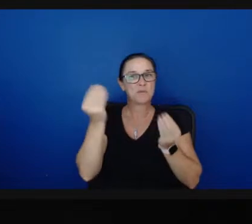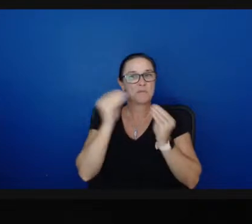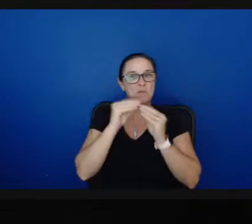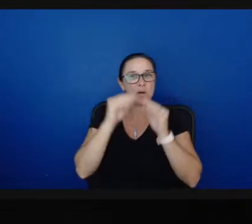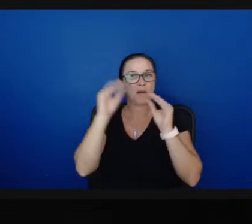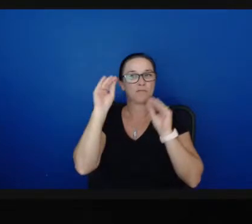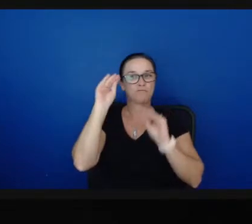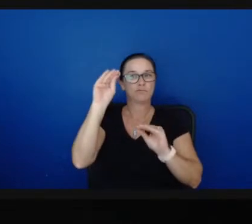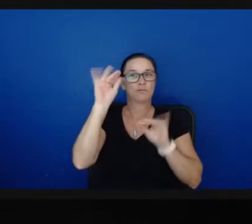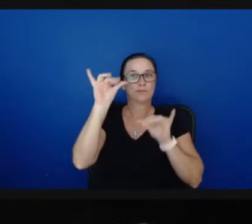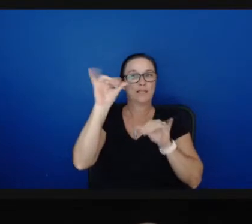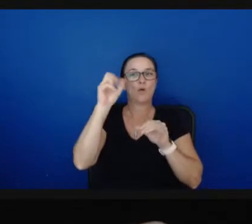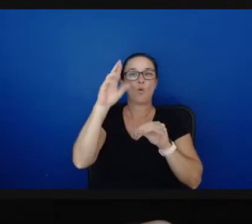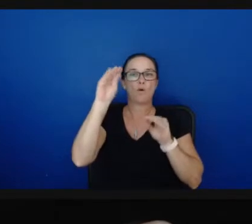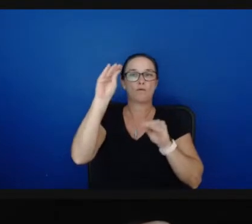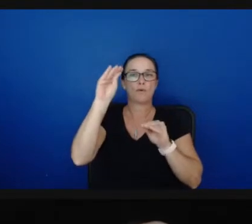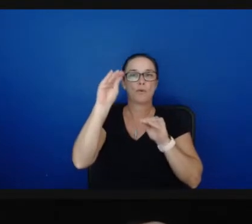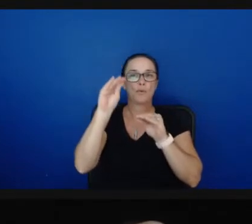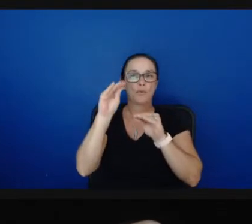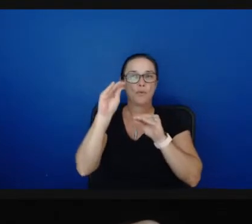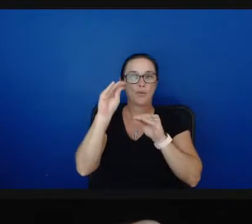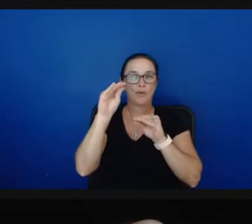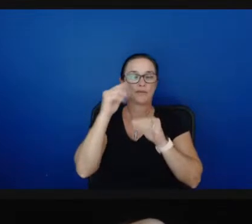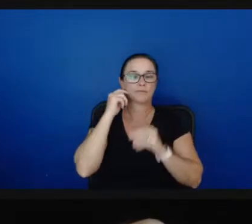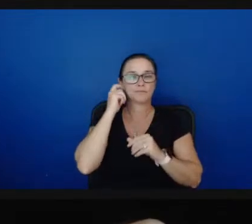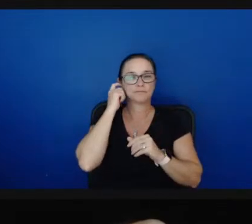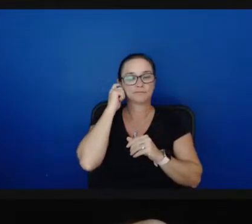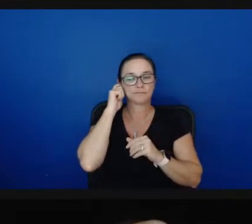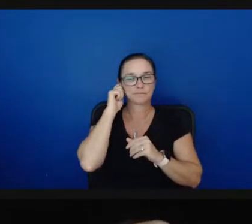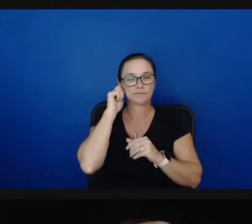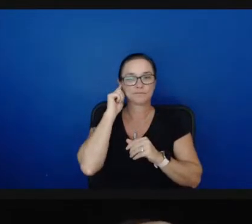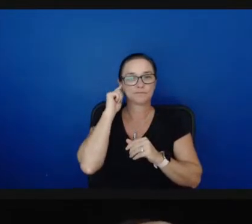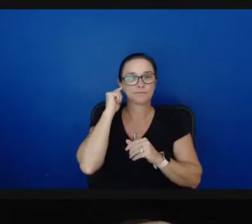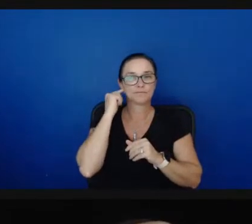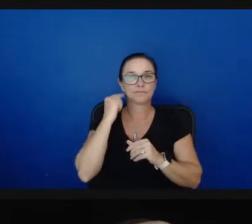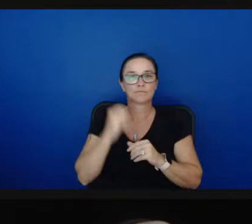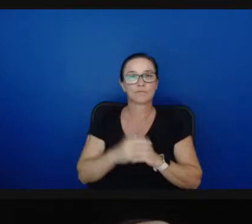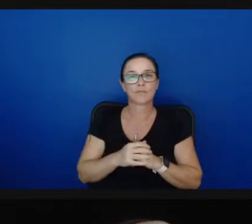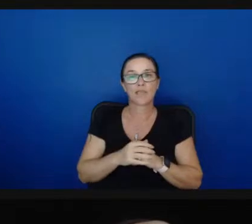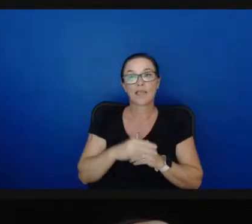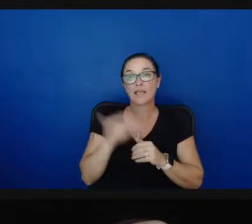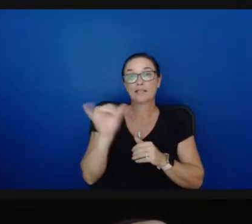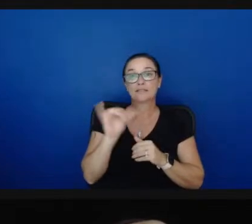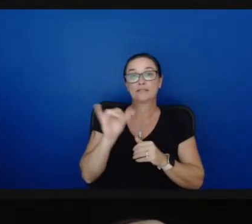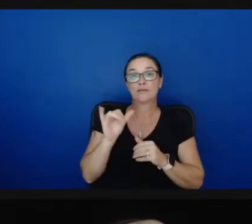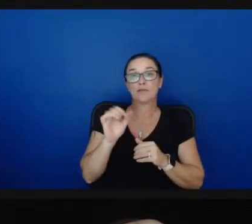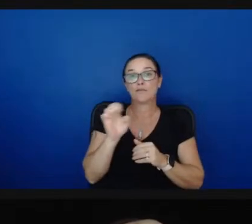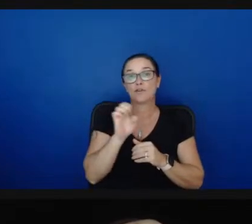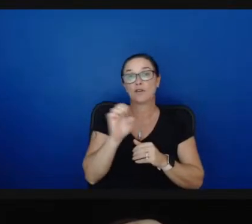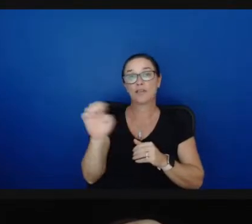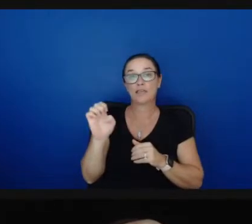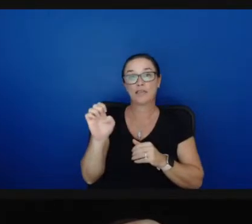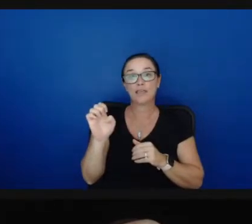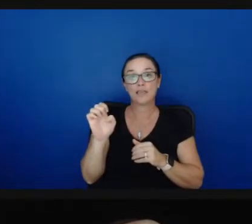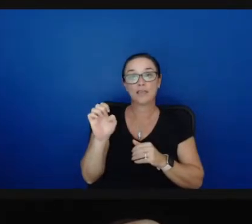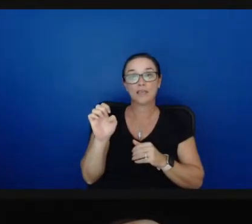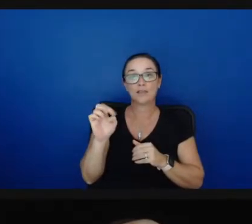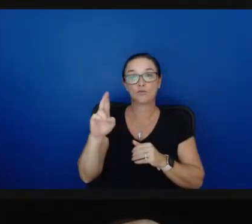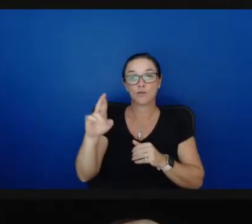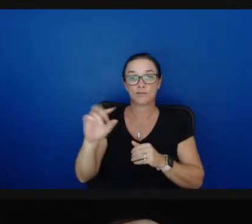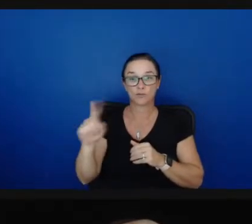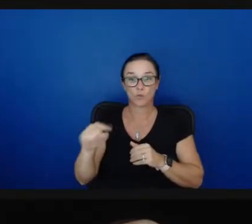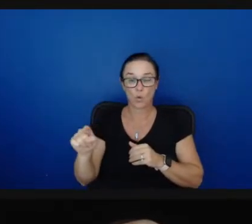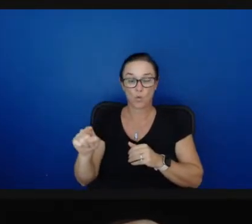south. So similar patterns there as before. And similar patterns in the East Rift Zone where there is no activity,